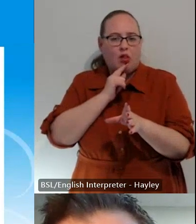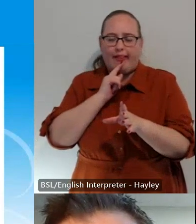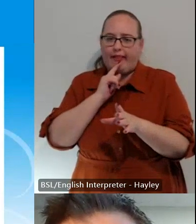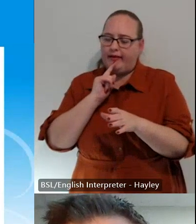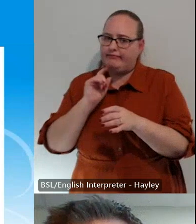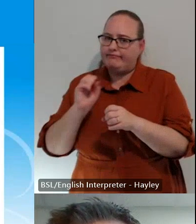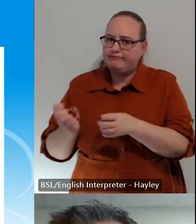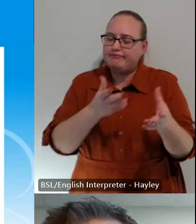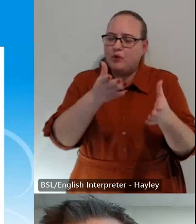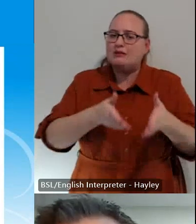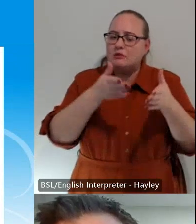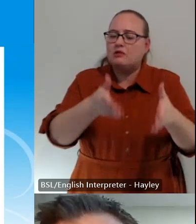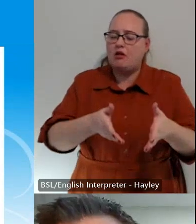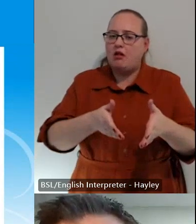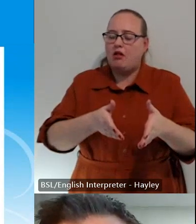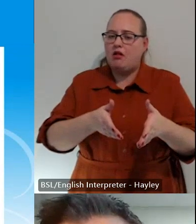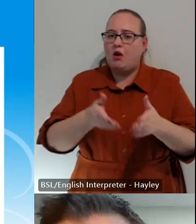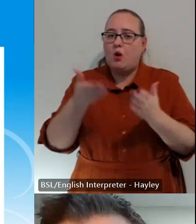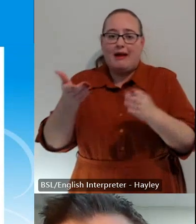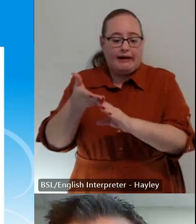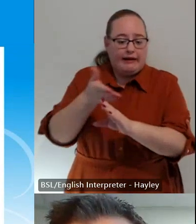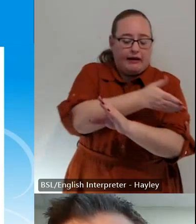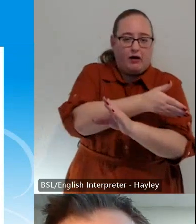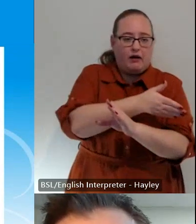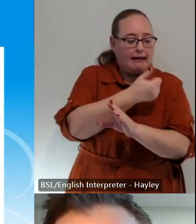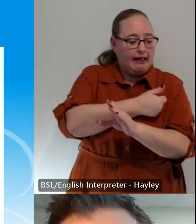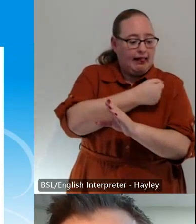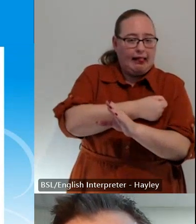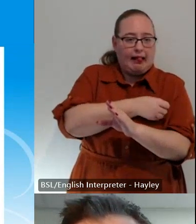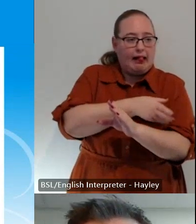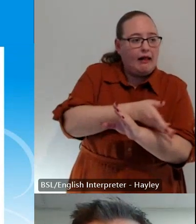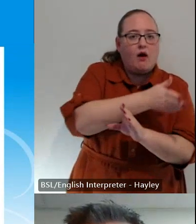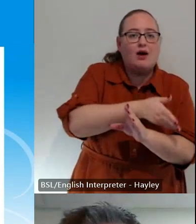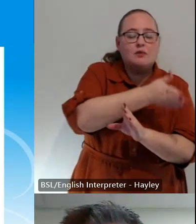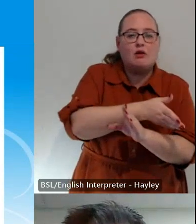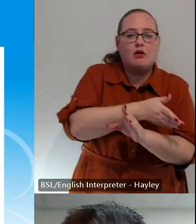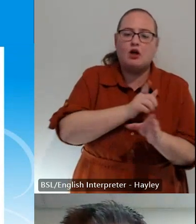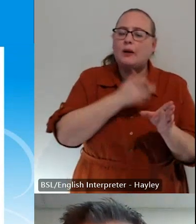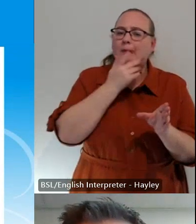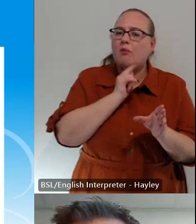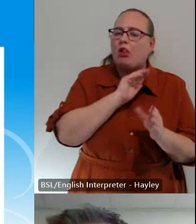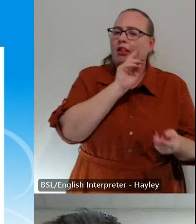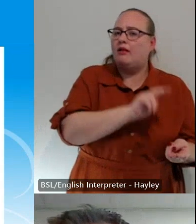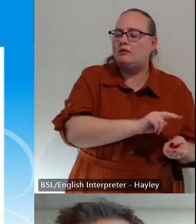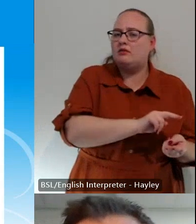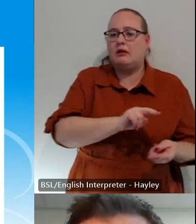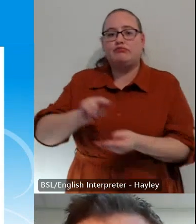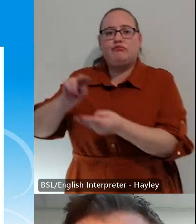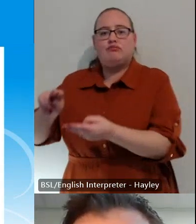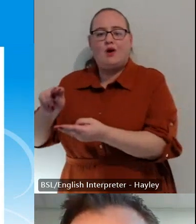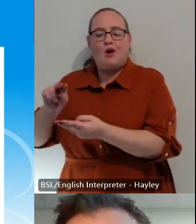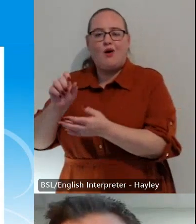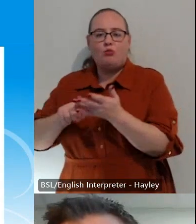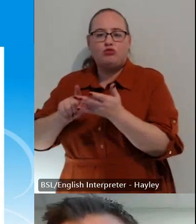pandemic. So we must remember to think about this tail end of the curve every time we're considering all of these different diseases. And unfortunately, what I've tried to